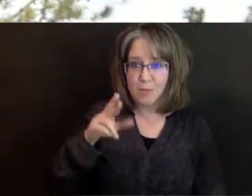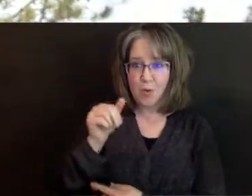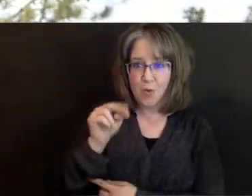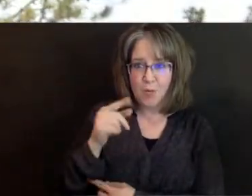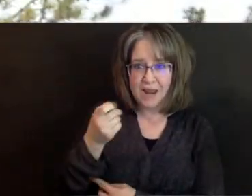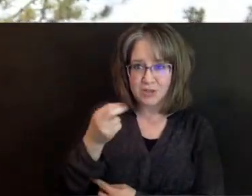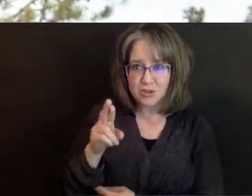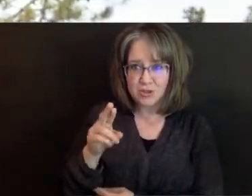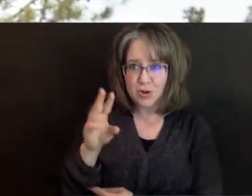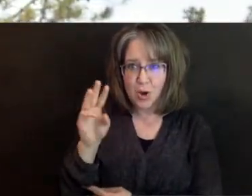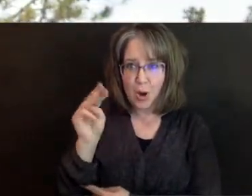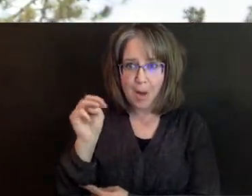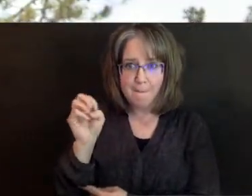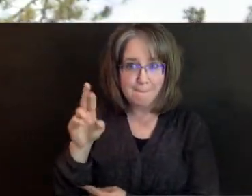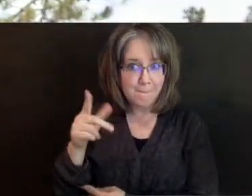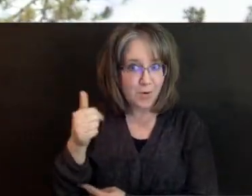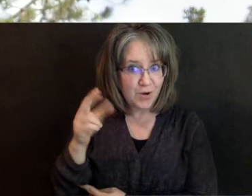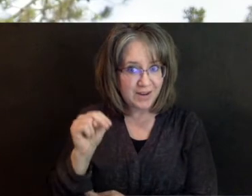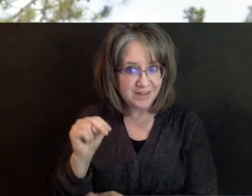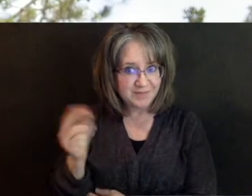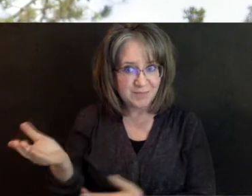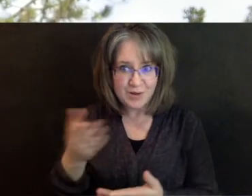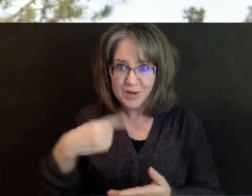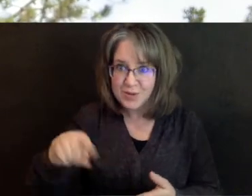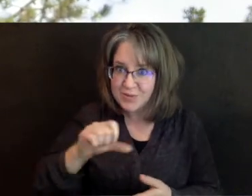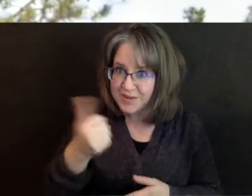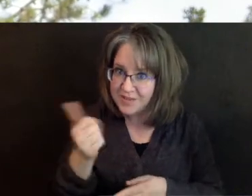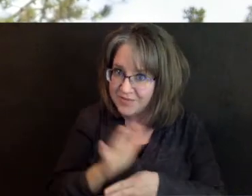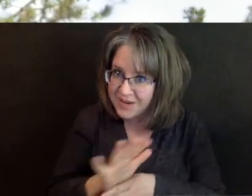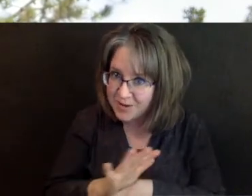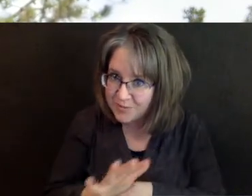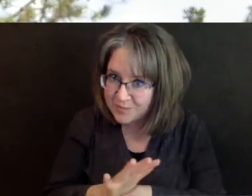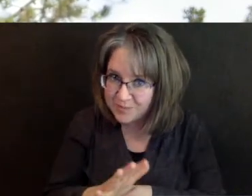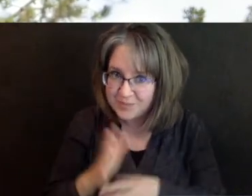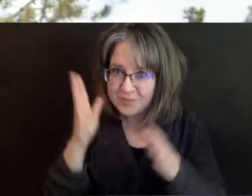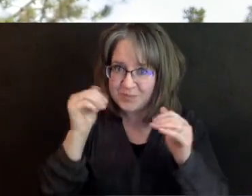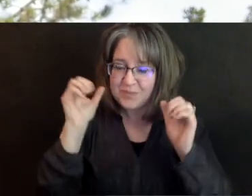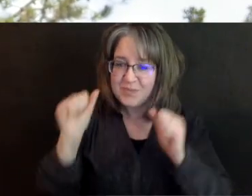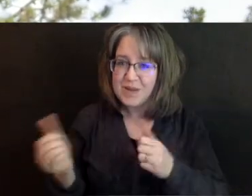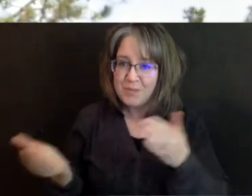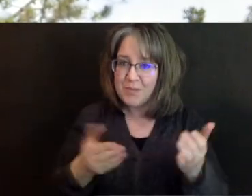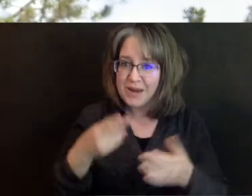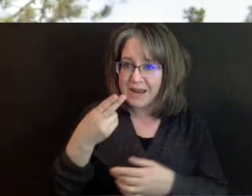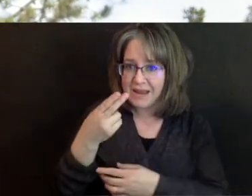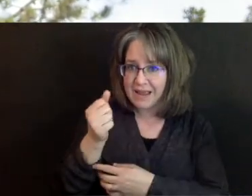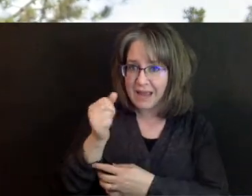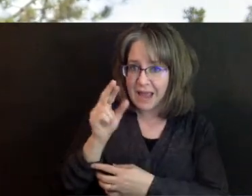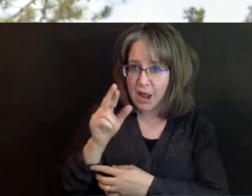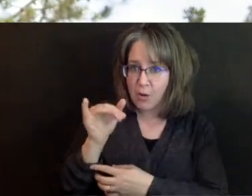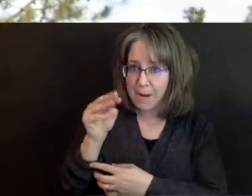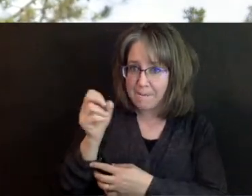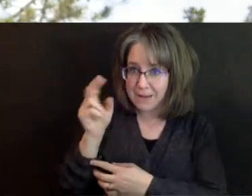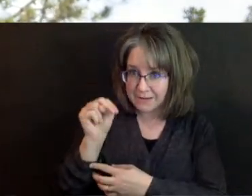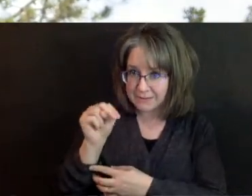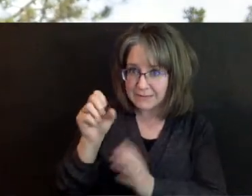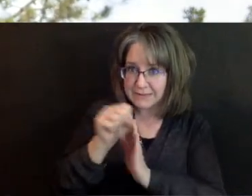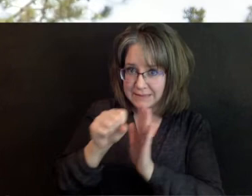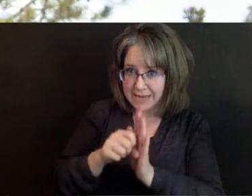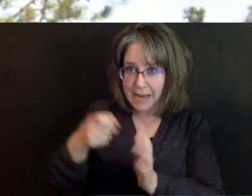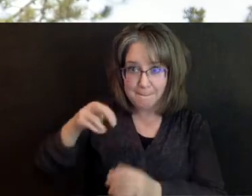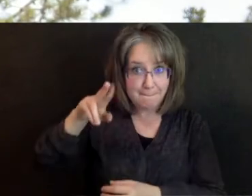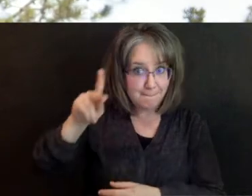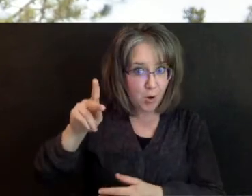folks, Ranger Morgan here once again, bringing you another video with hopes that we can bring a little bit of Harriman State Park to your